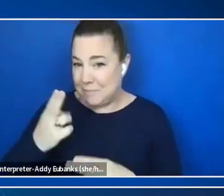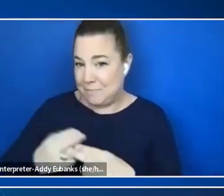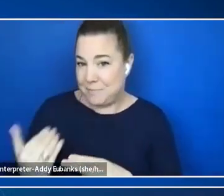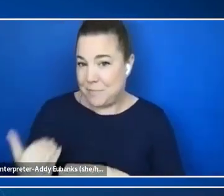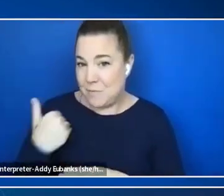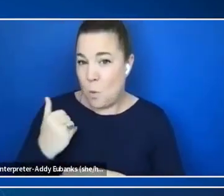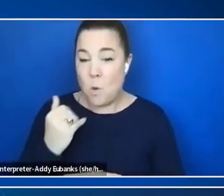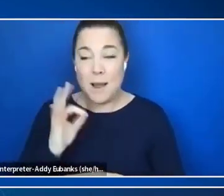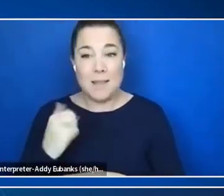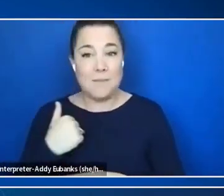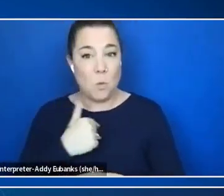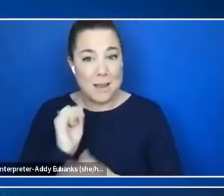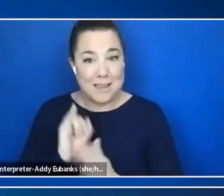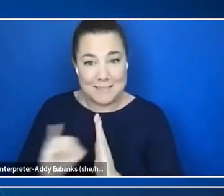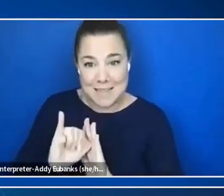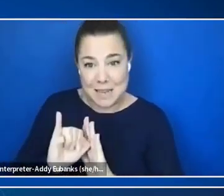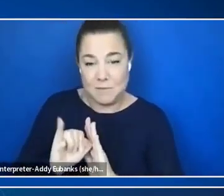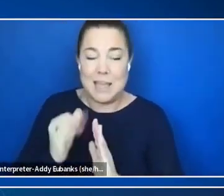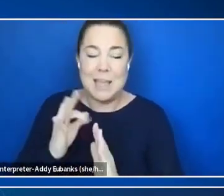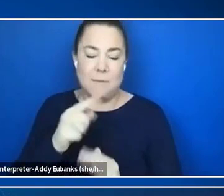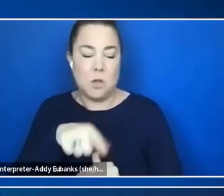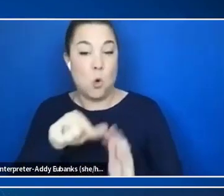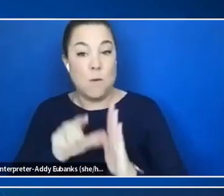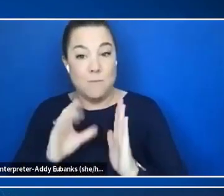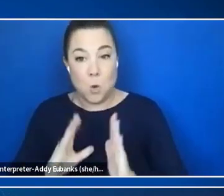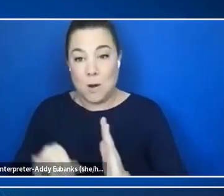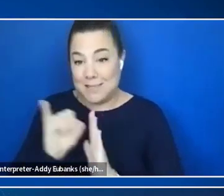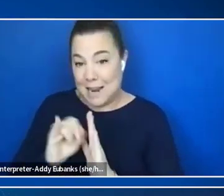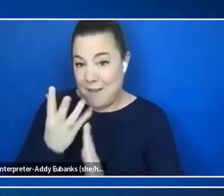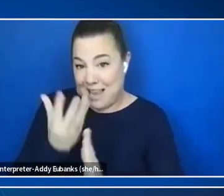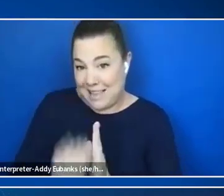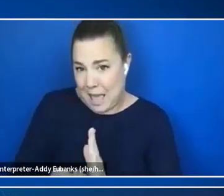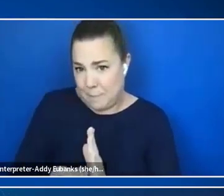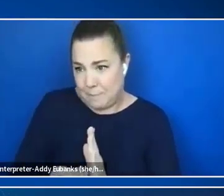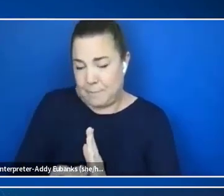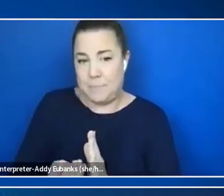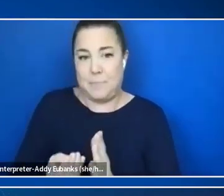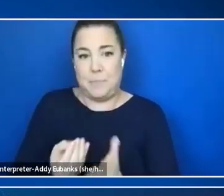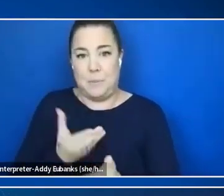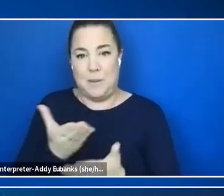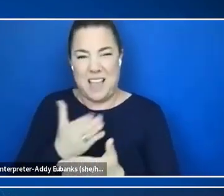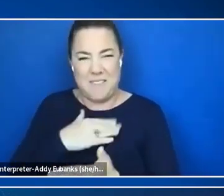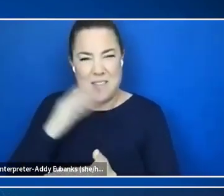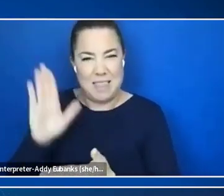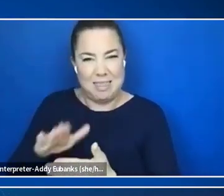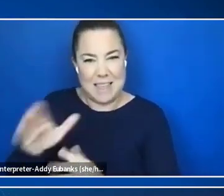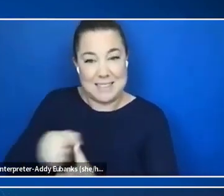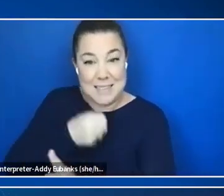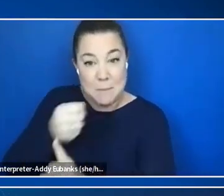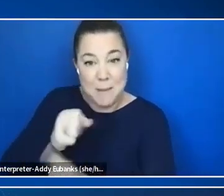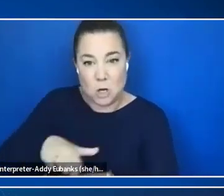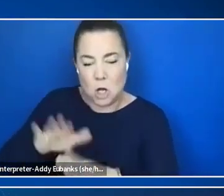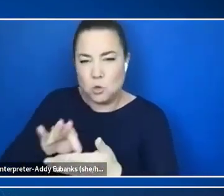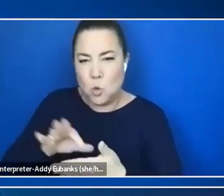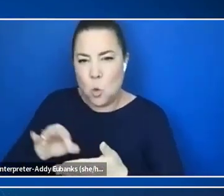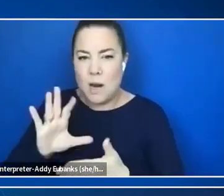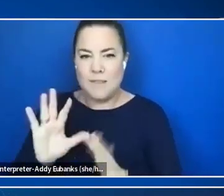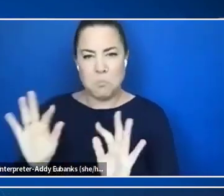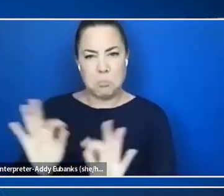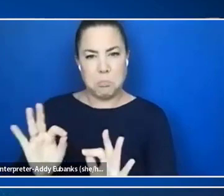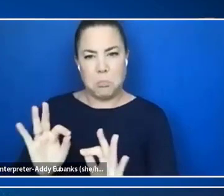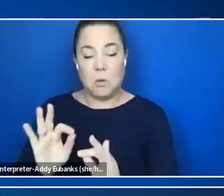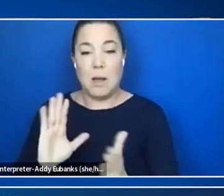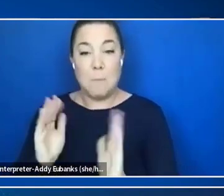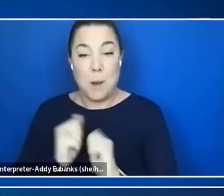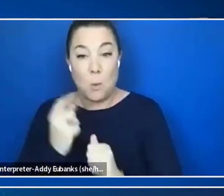gaps that are easily addressed, that would have less of an impact on the overall score, as opposed to things that just, cannot